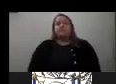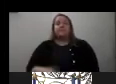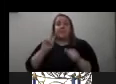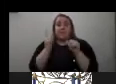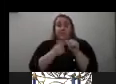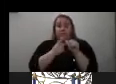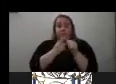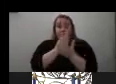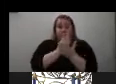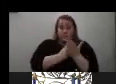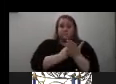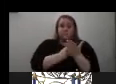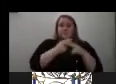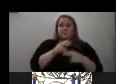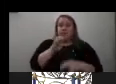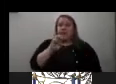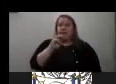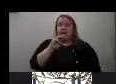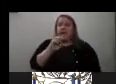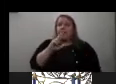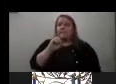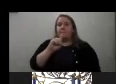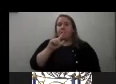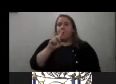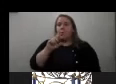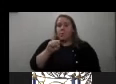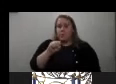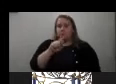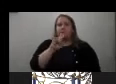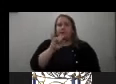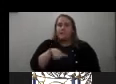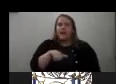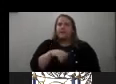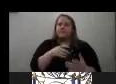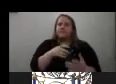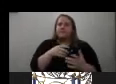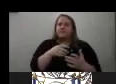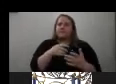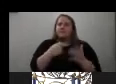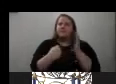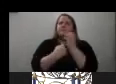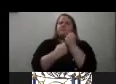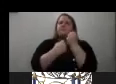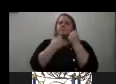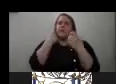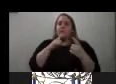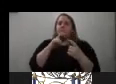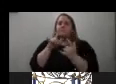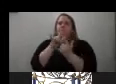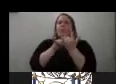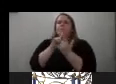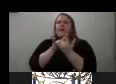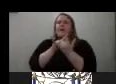first part of the ballet is called Emeralds, and this is a tribute to the romantic style of ballet